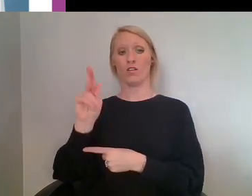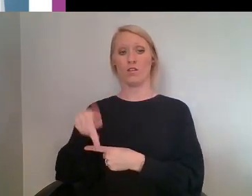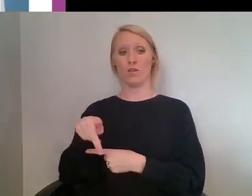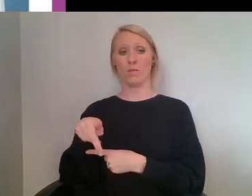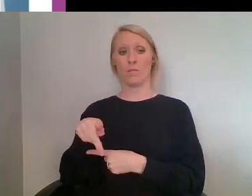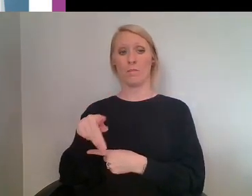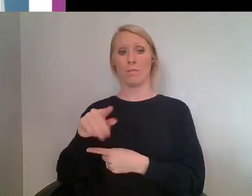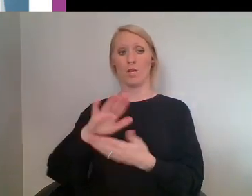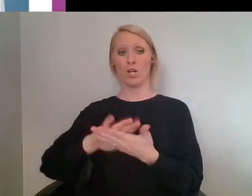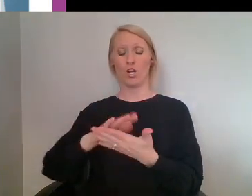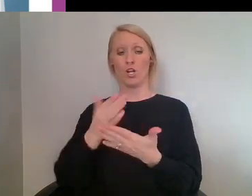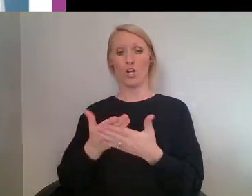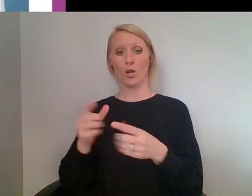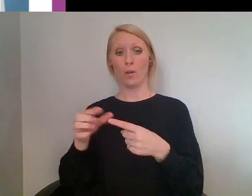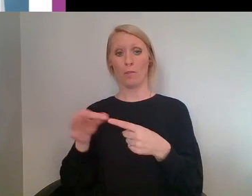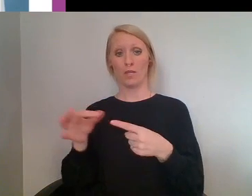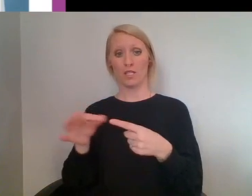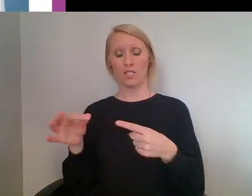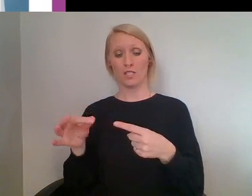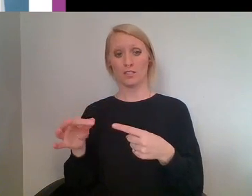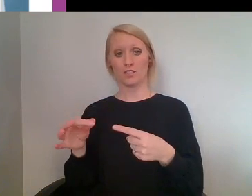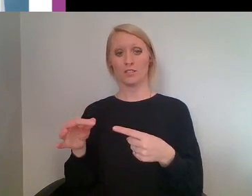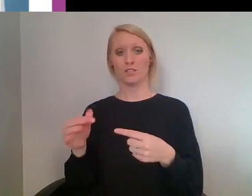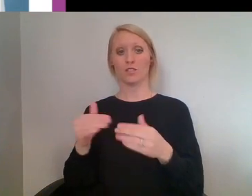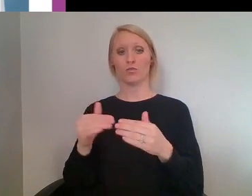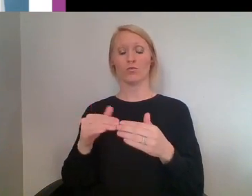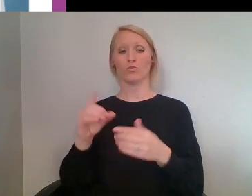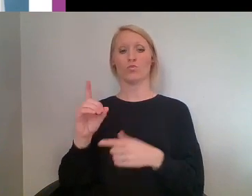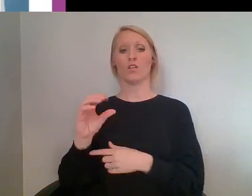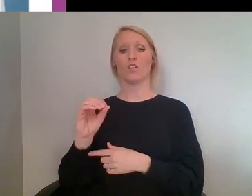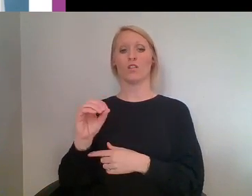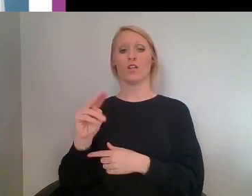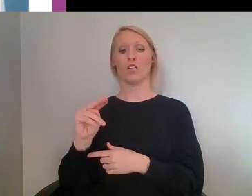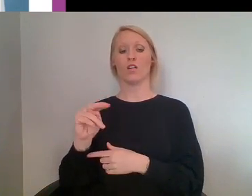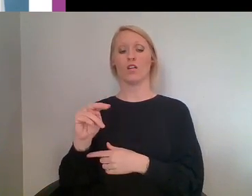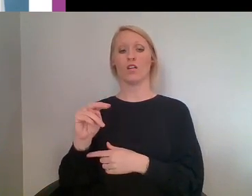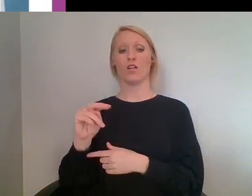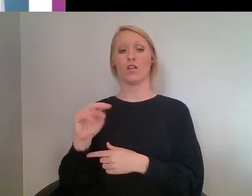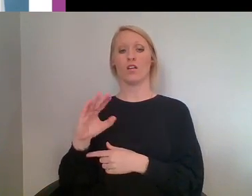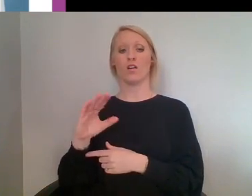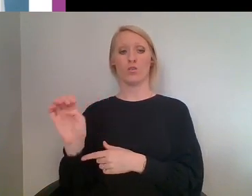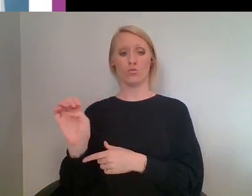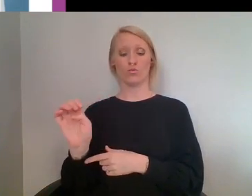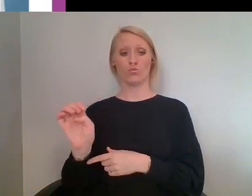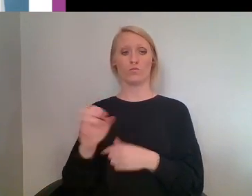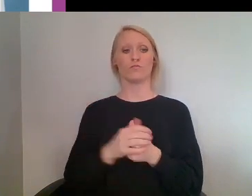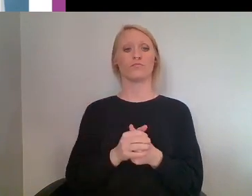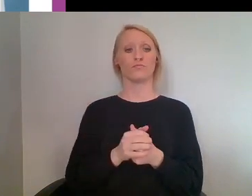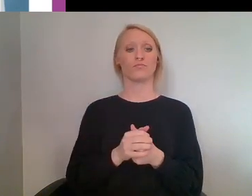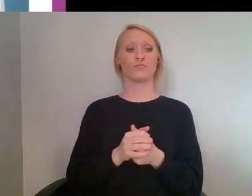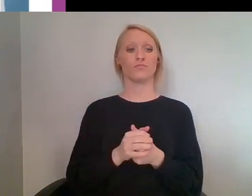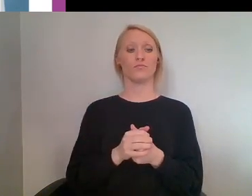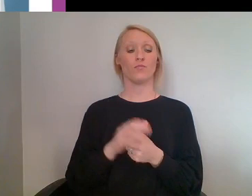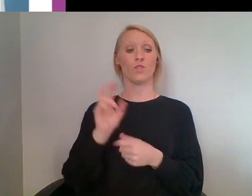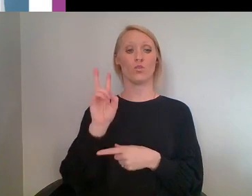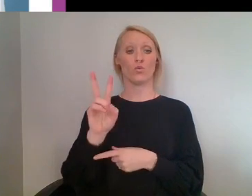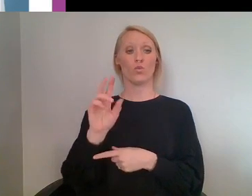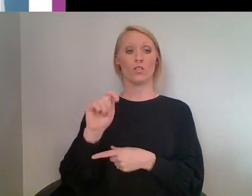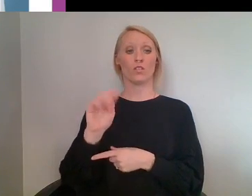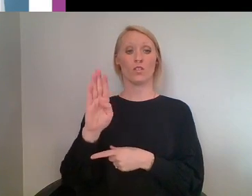like that, like I'm like definitely like a 1/2 cup of beans, if not more. 2 tablespoons of hummus, if you like your